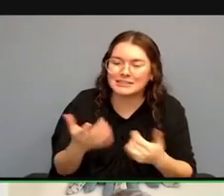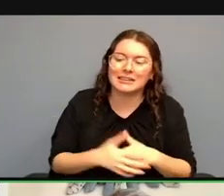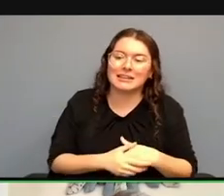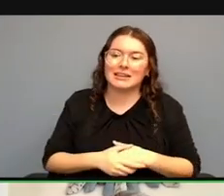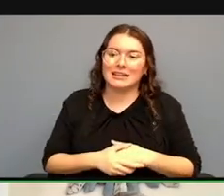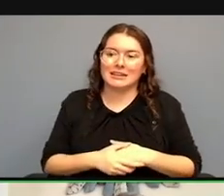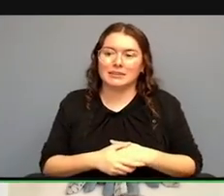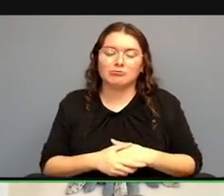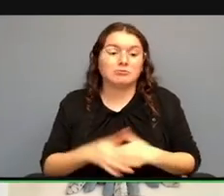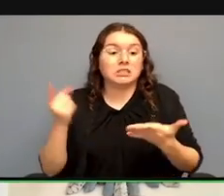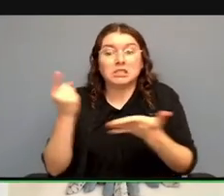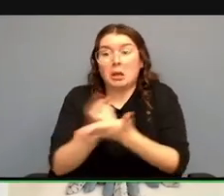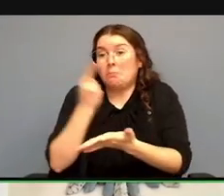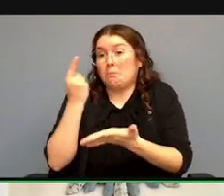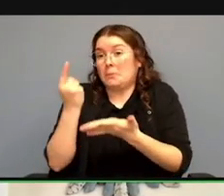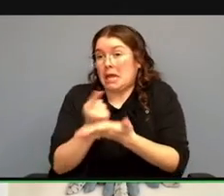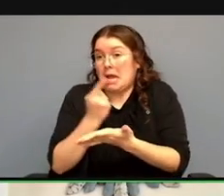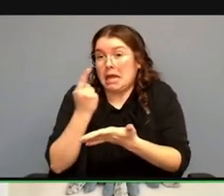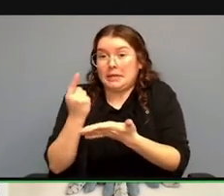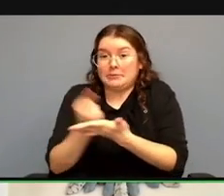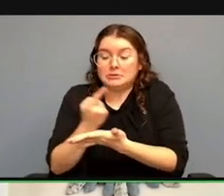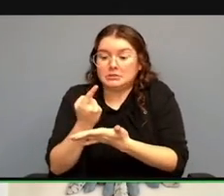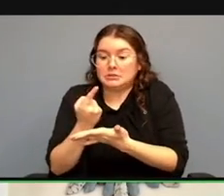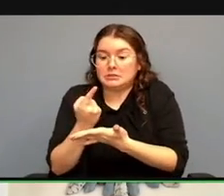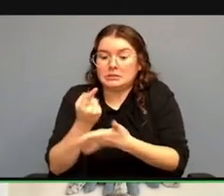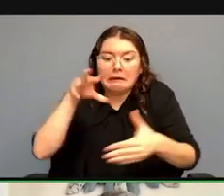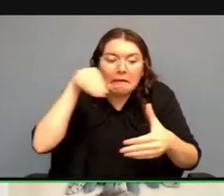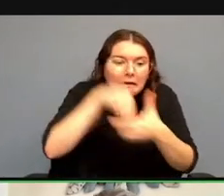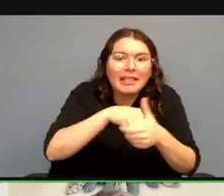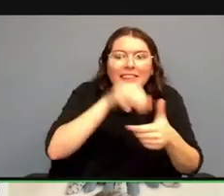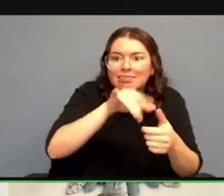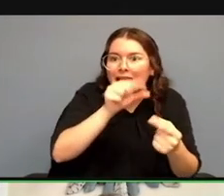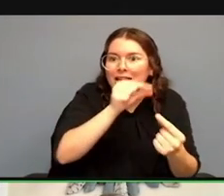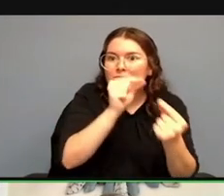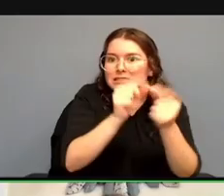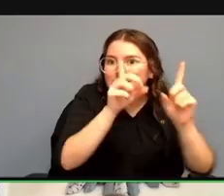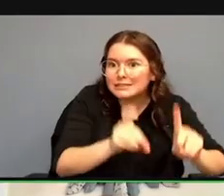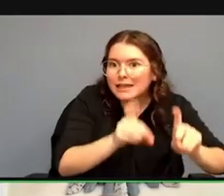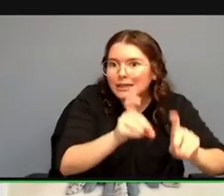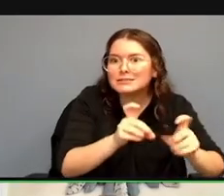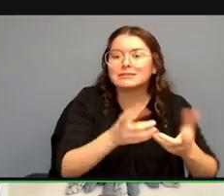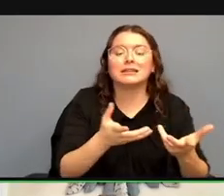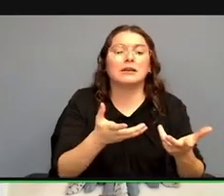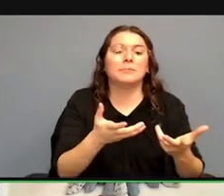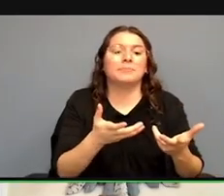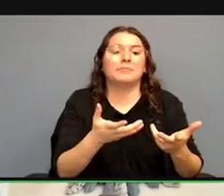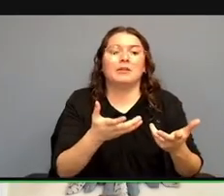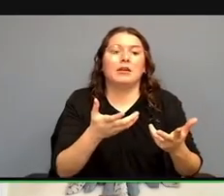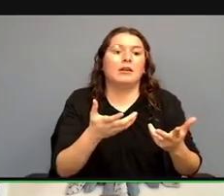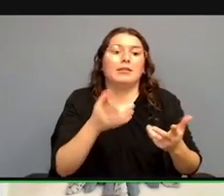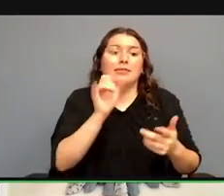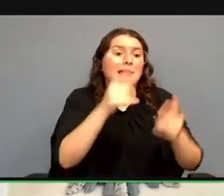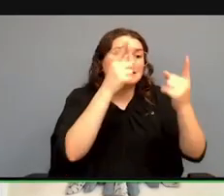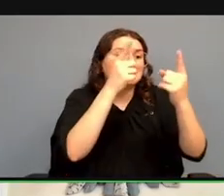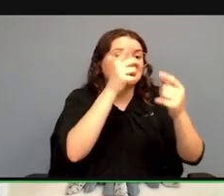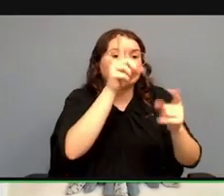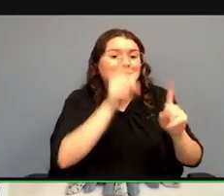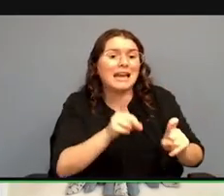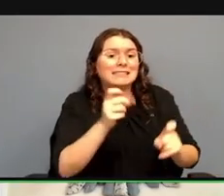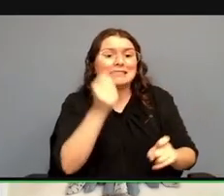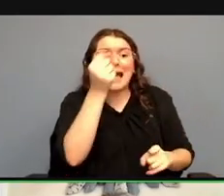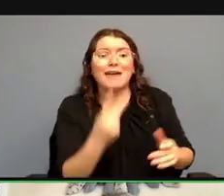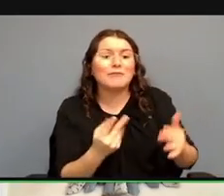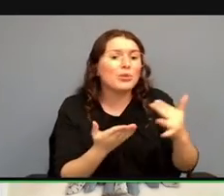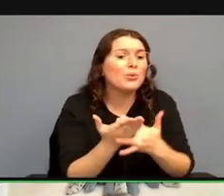then sometimes it within that specific test, halfway through that test, the way